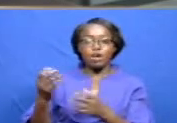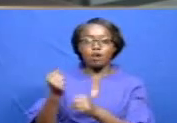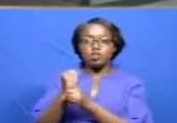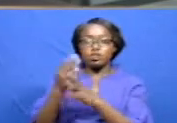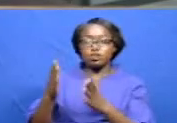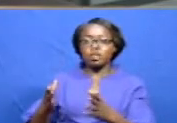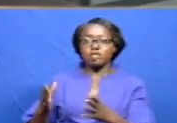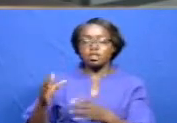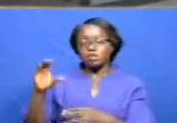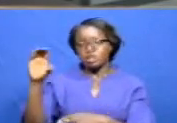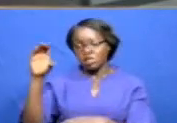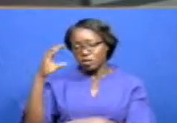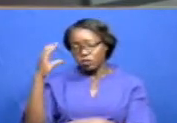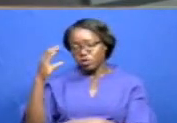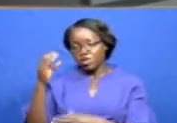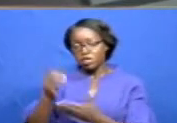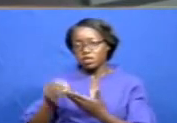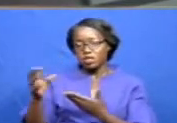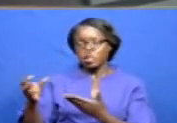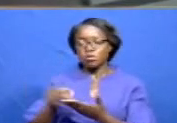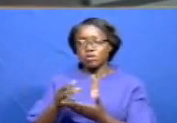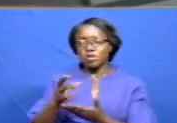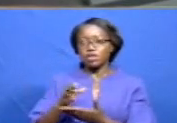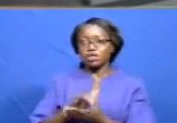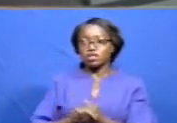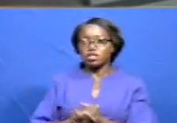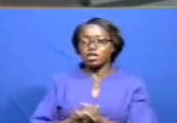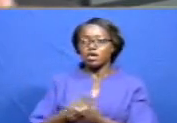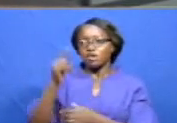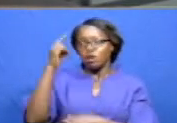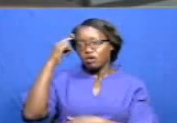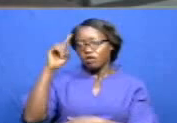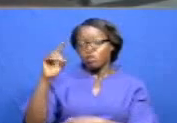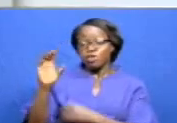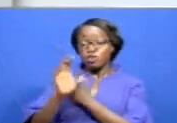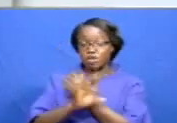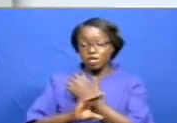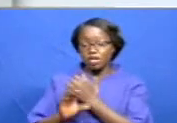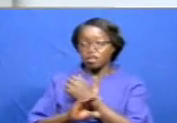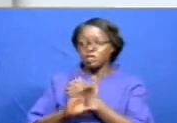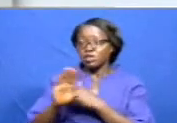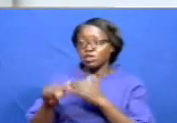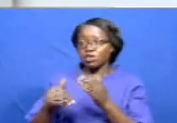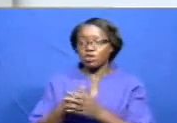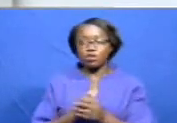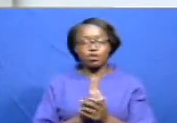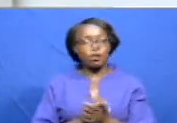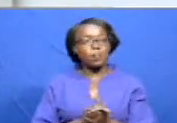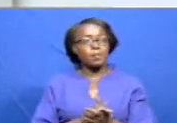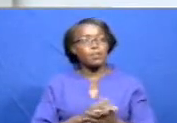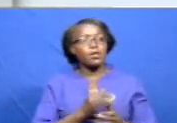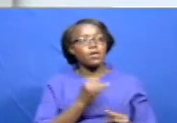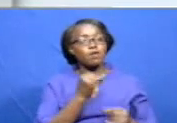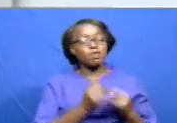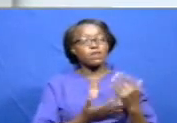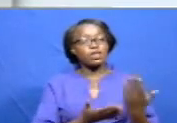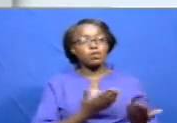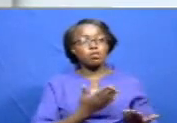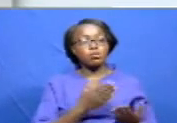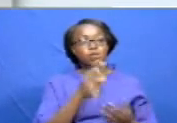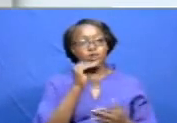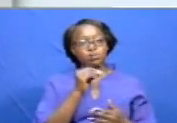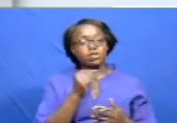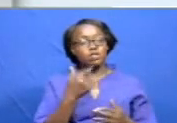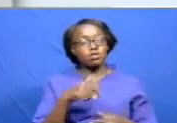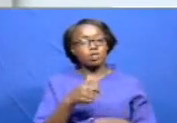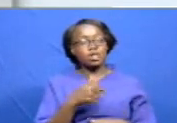employees, customers, suppliers, for the country at large. Finally, perhaps you can speak to our viewers and